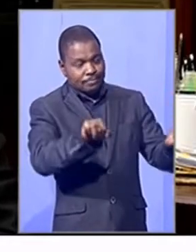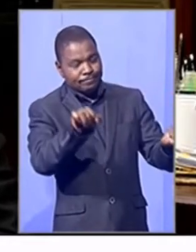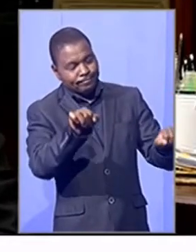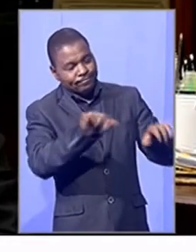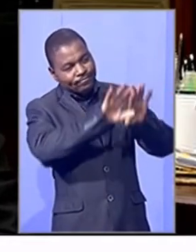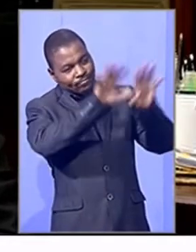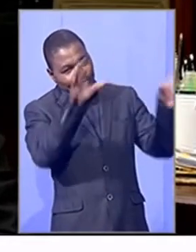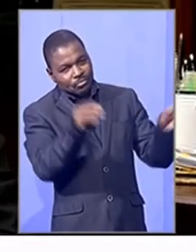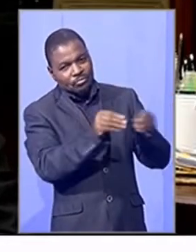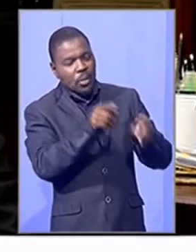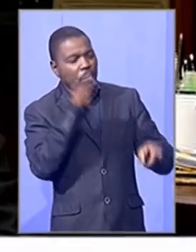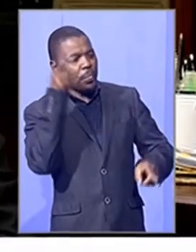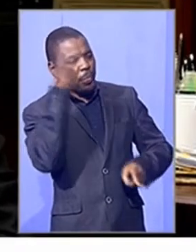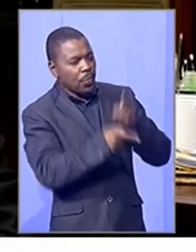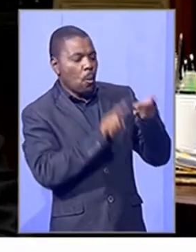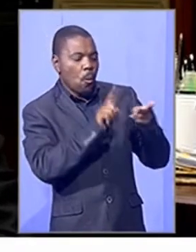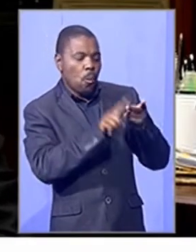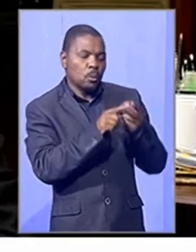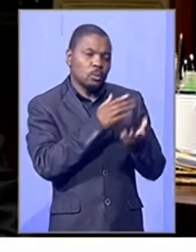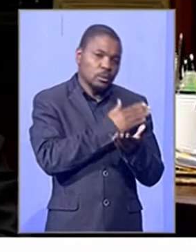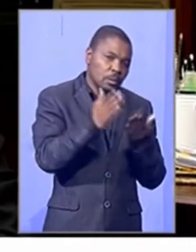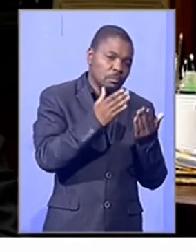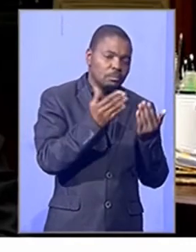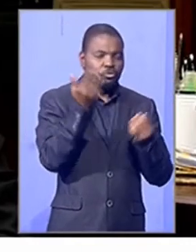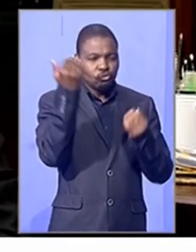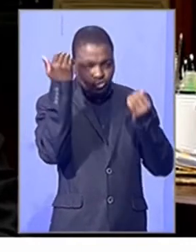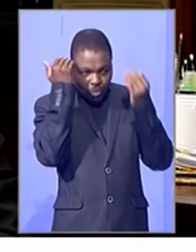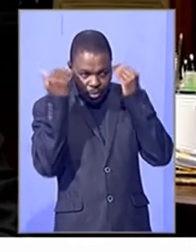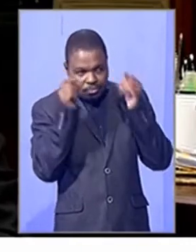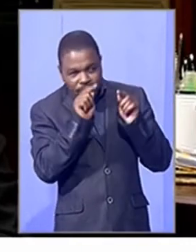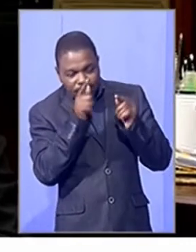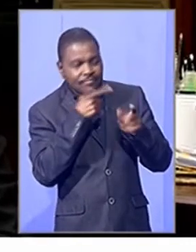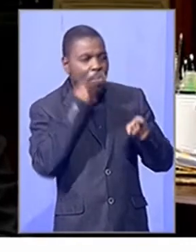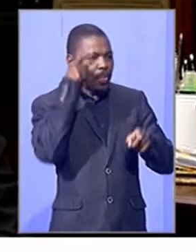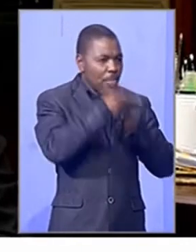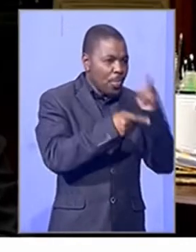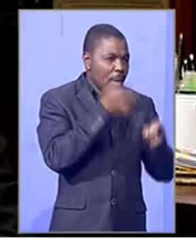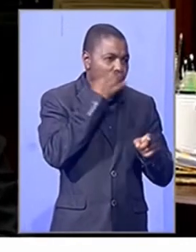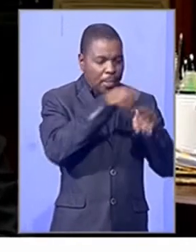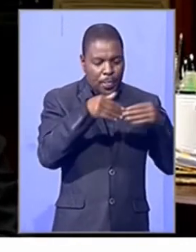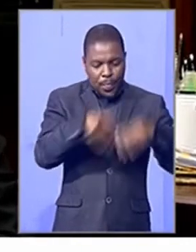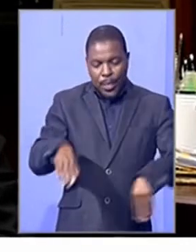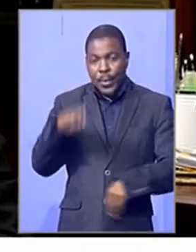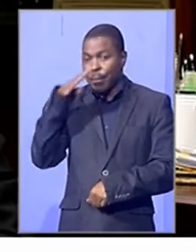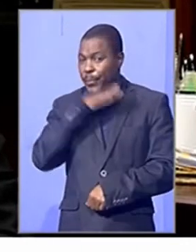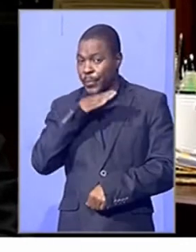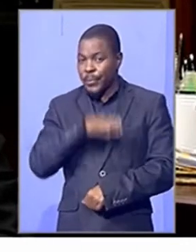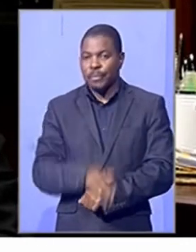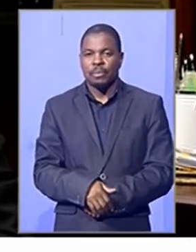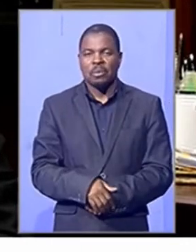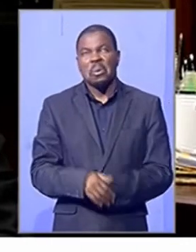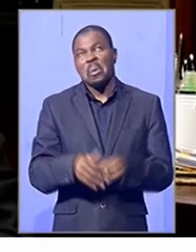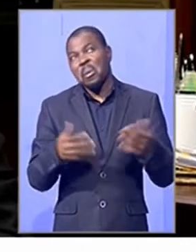or certain judges, individual judges, of bias or